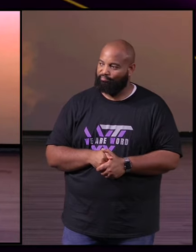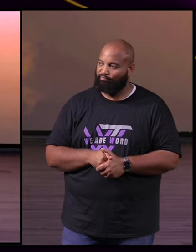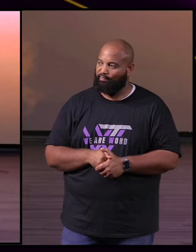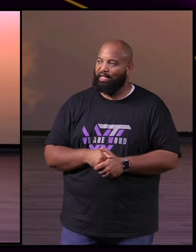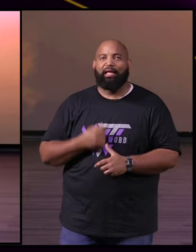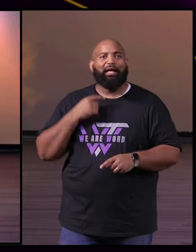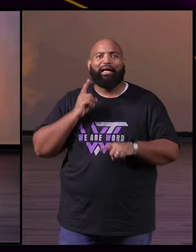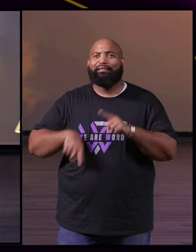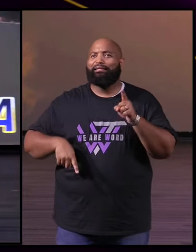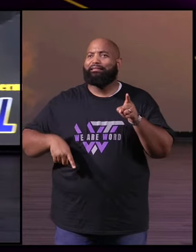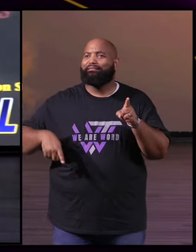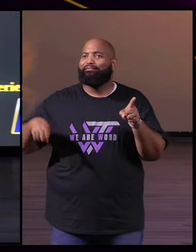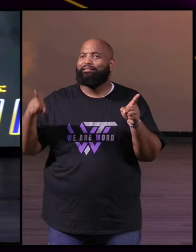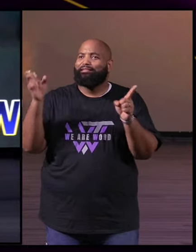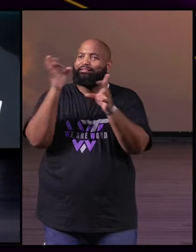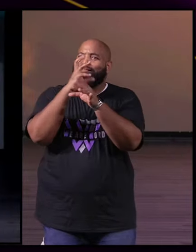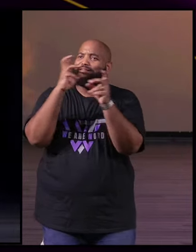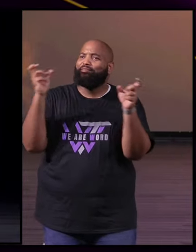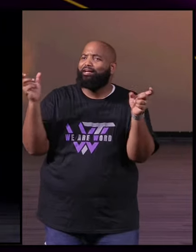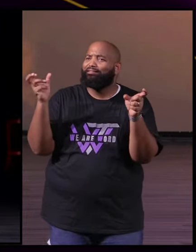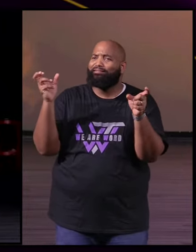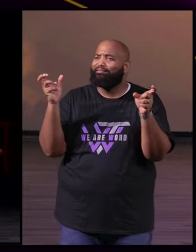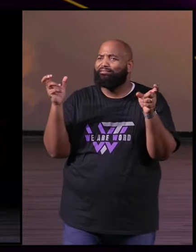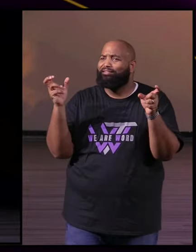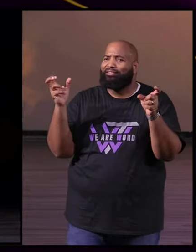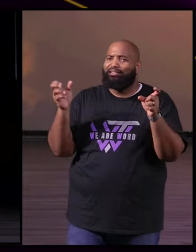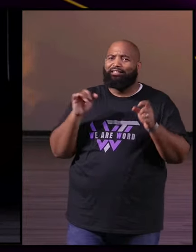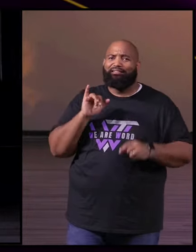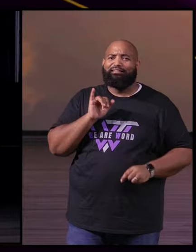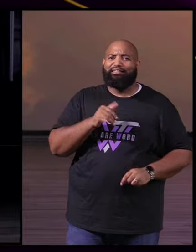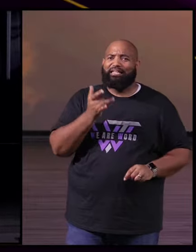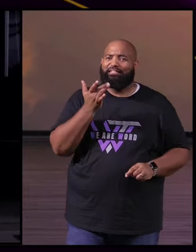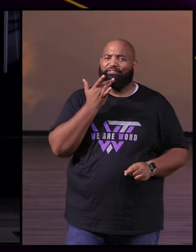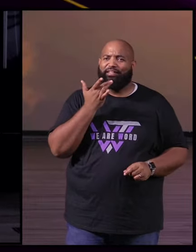I can't imagine this kind of favor.